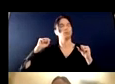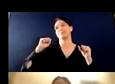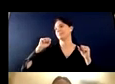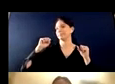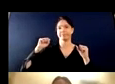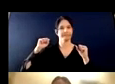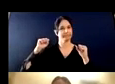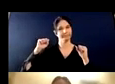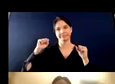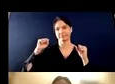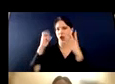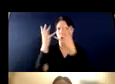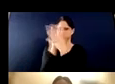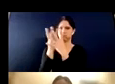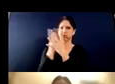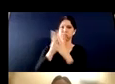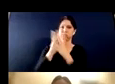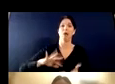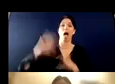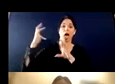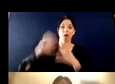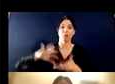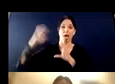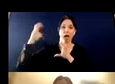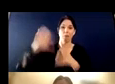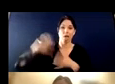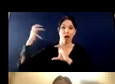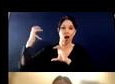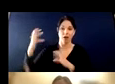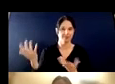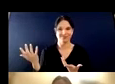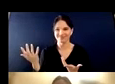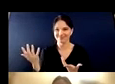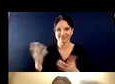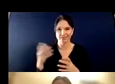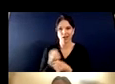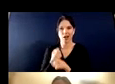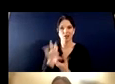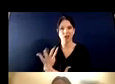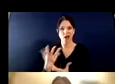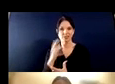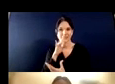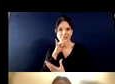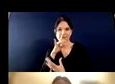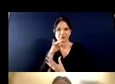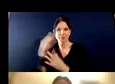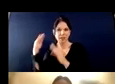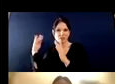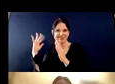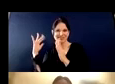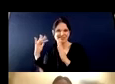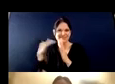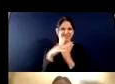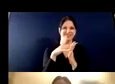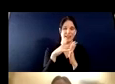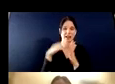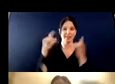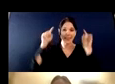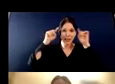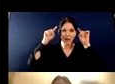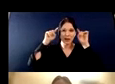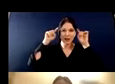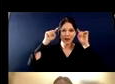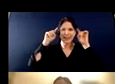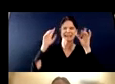completely distorted, causing the speech sounds that are going in to the hearing aid just to be